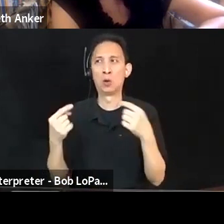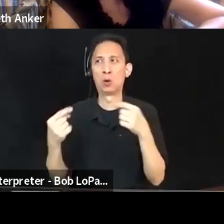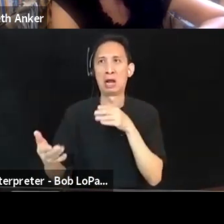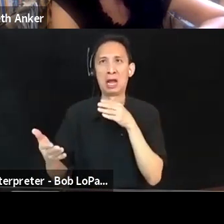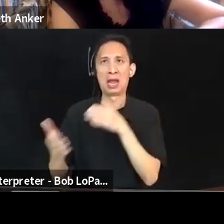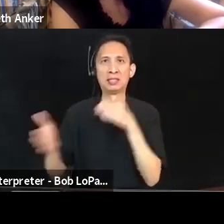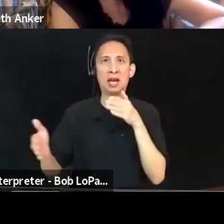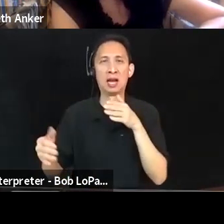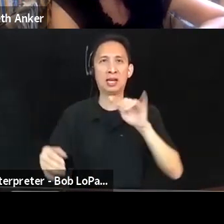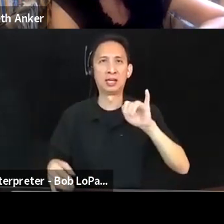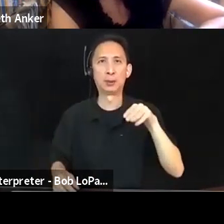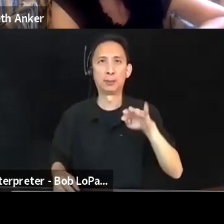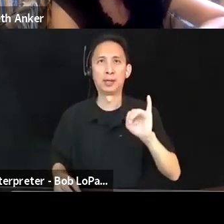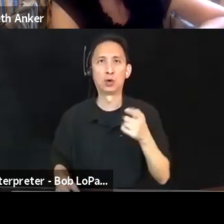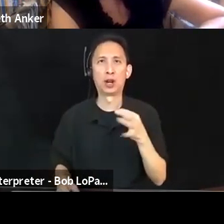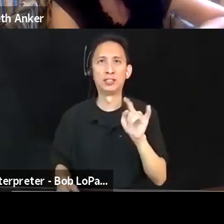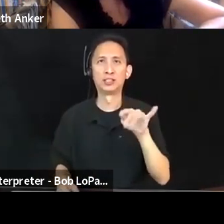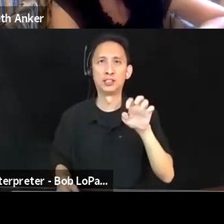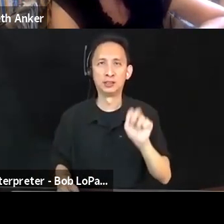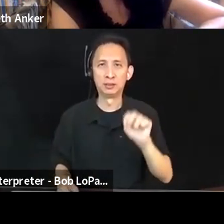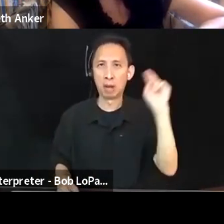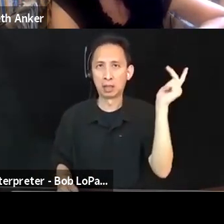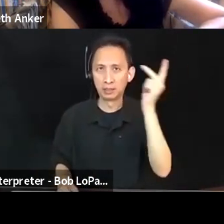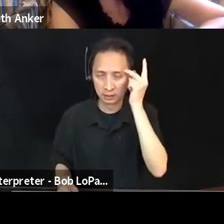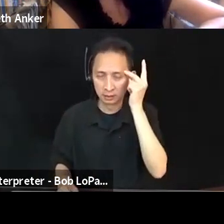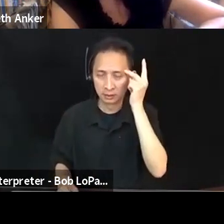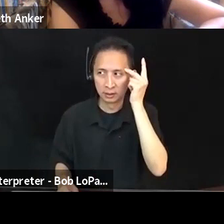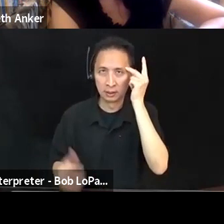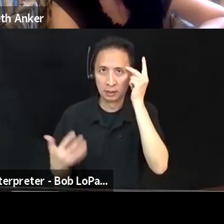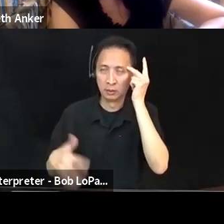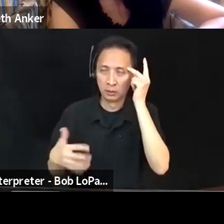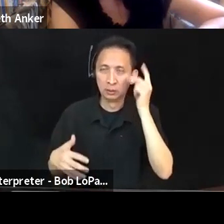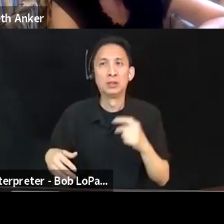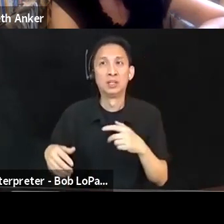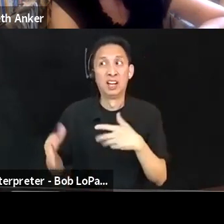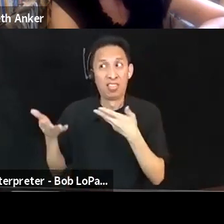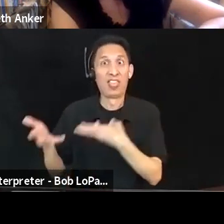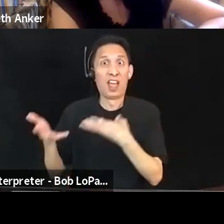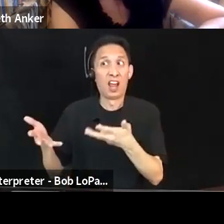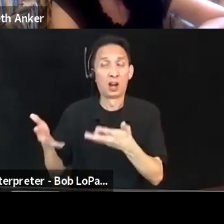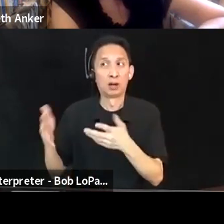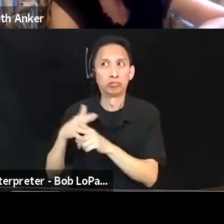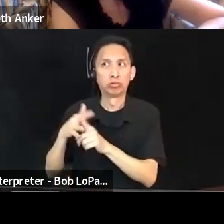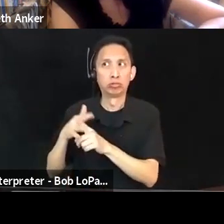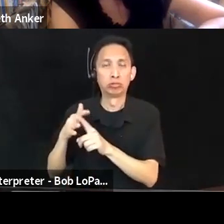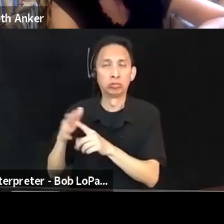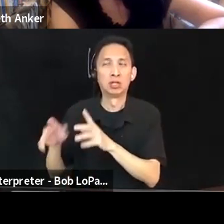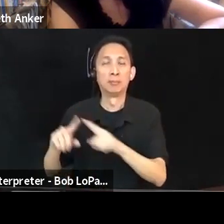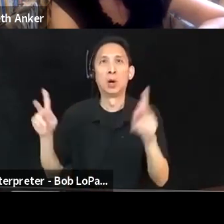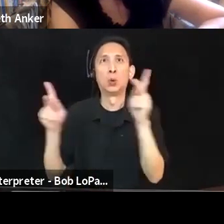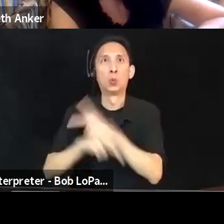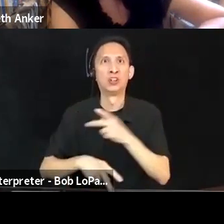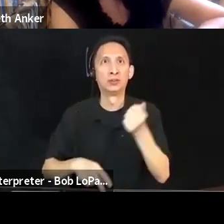started really, they were always kind of riffing there, but in the 1980s began to be ramped